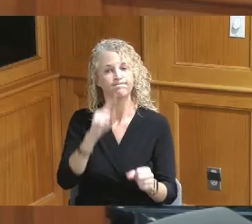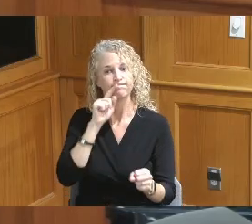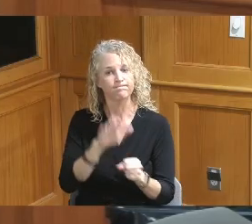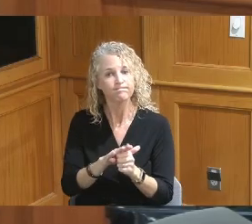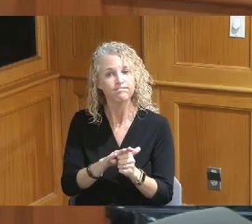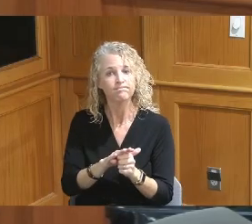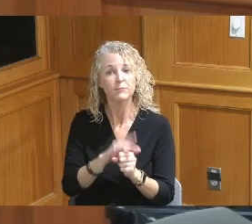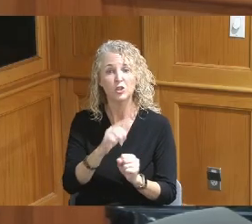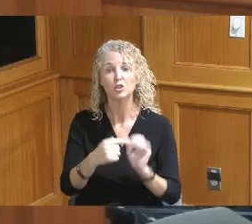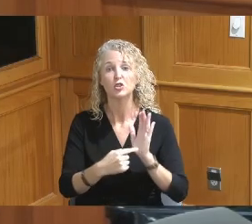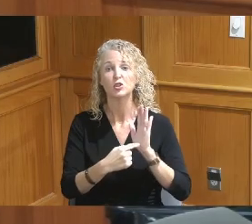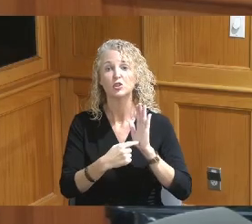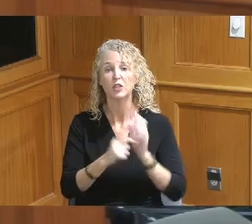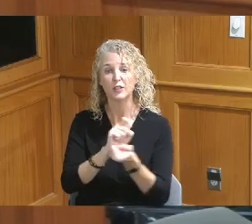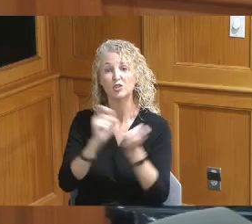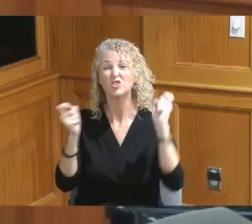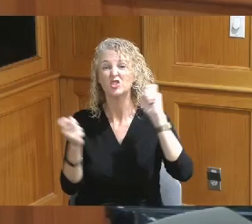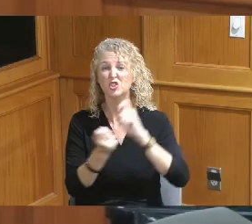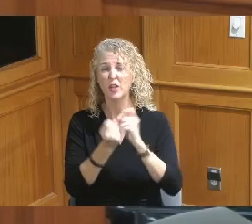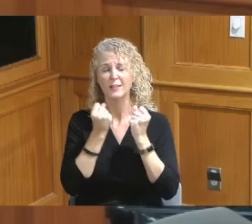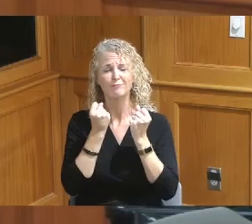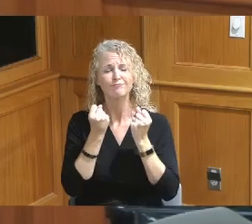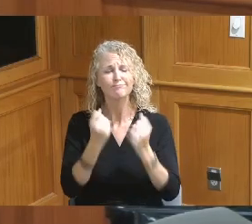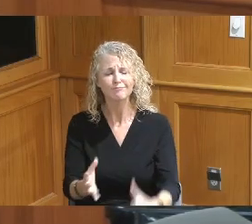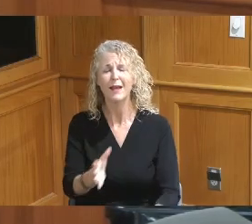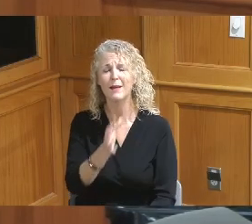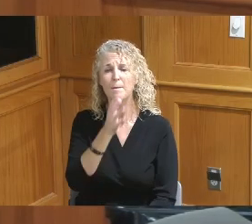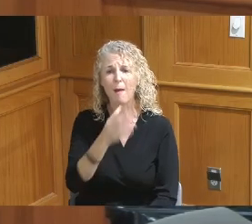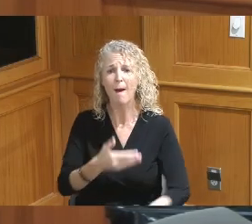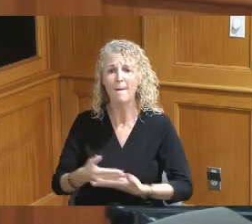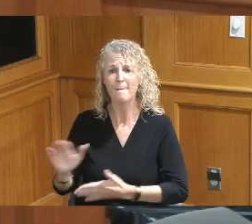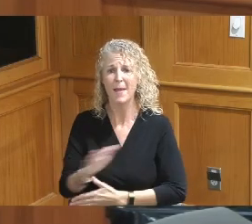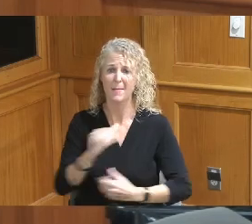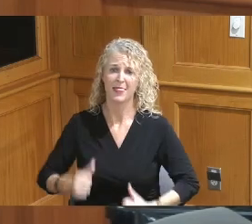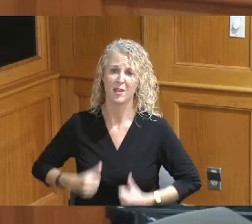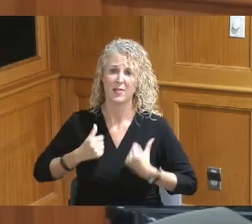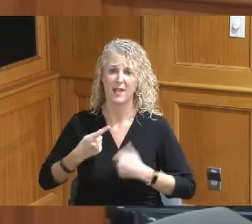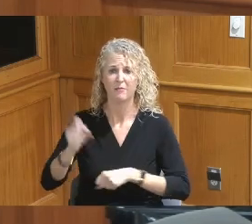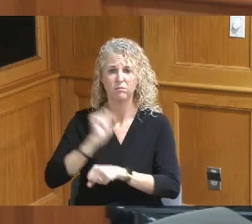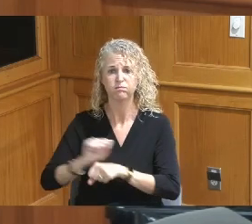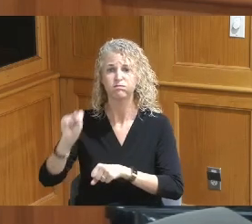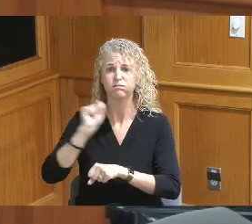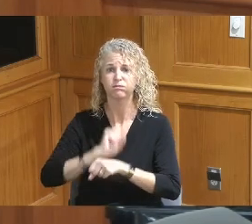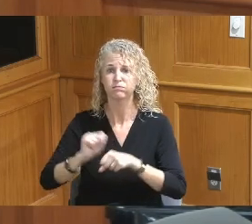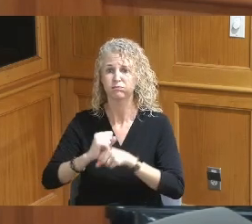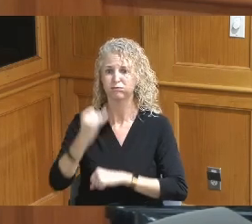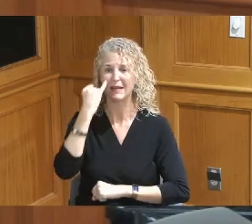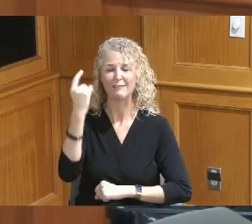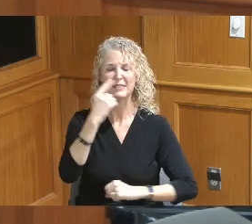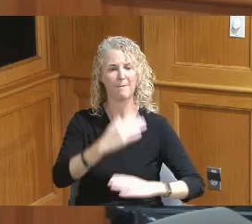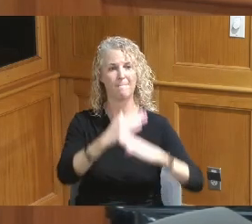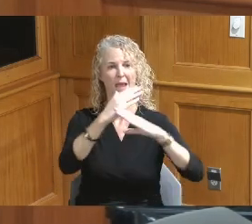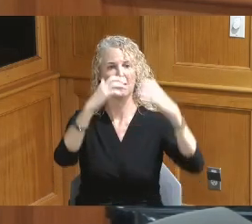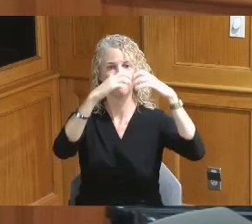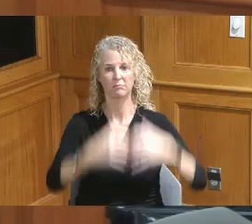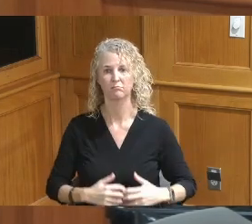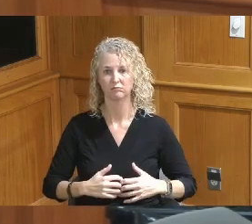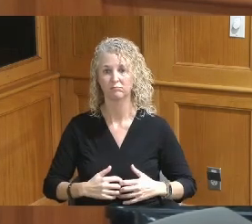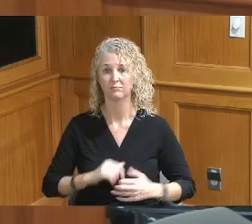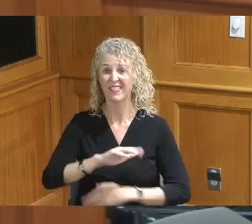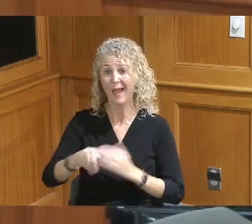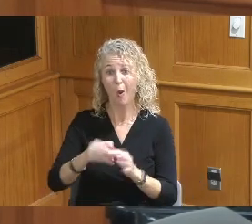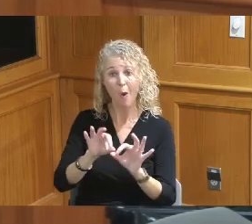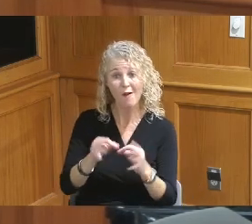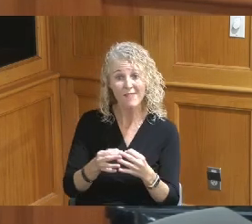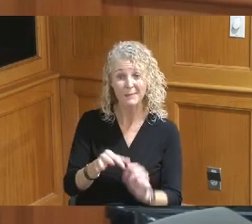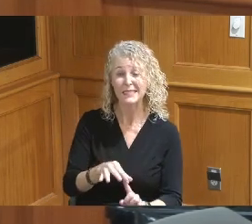she has transformed the lives of countless mothers and babies. She has worked to break down barriers to care, ensuring that